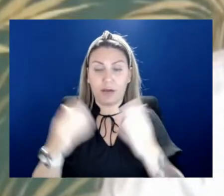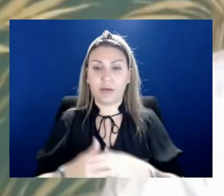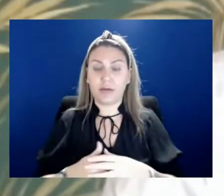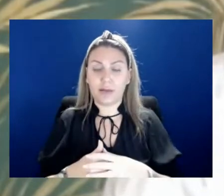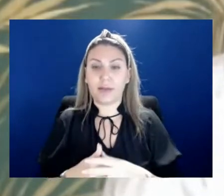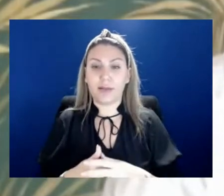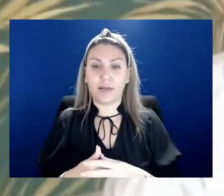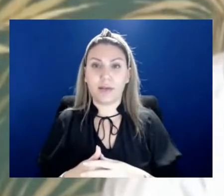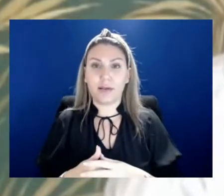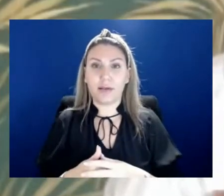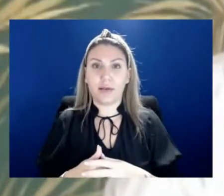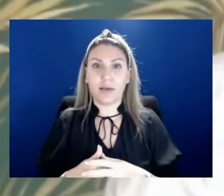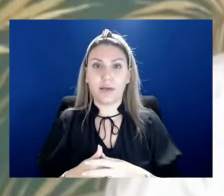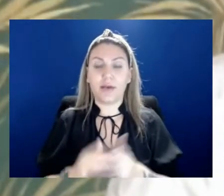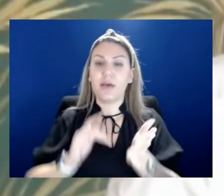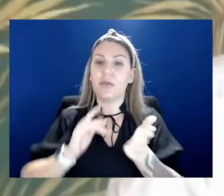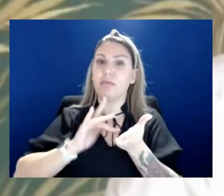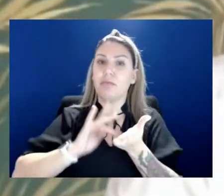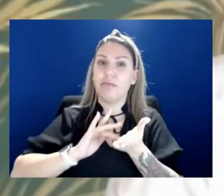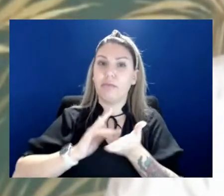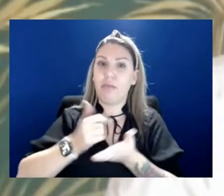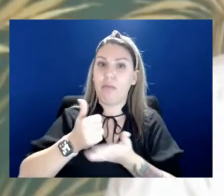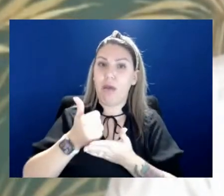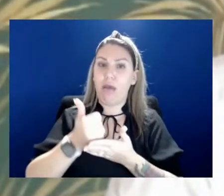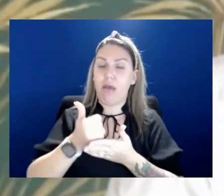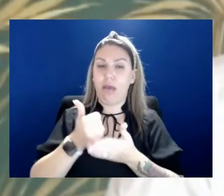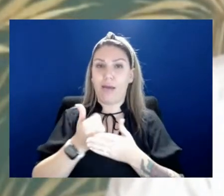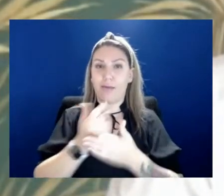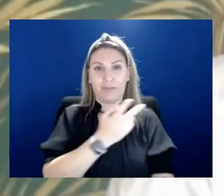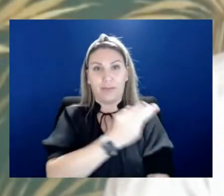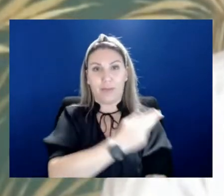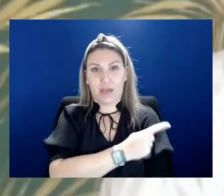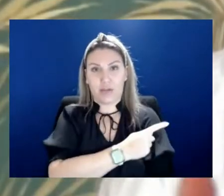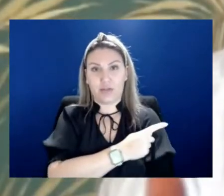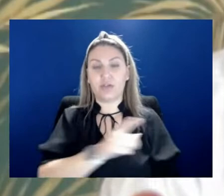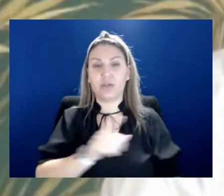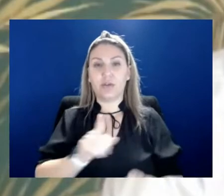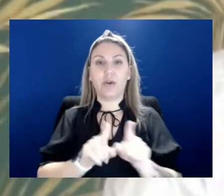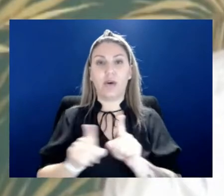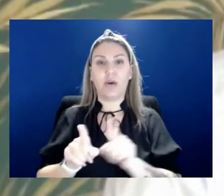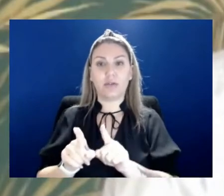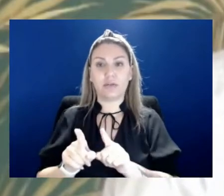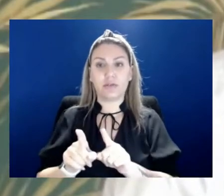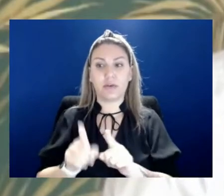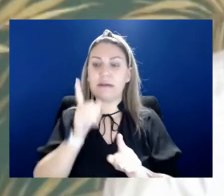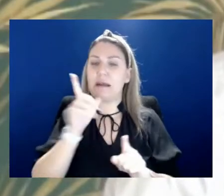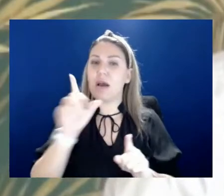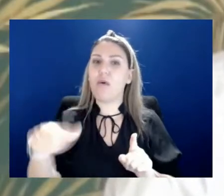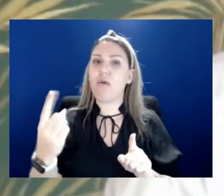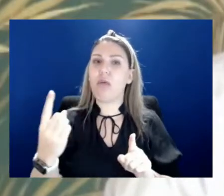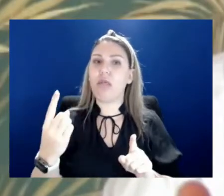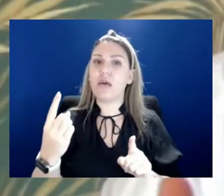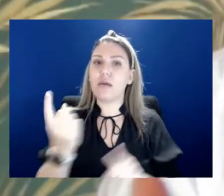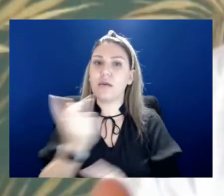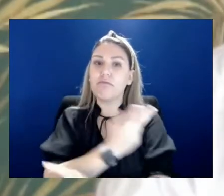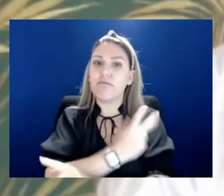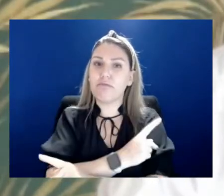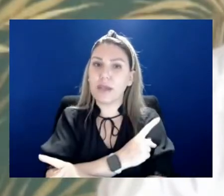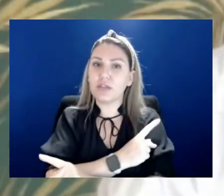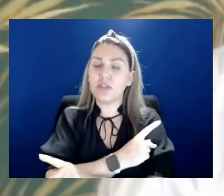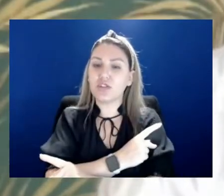medical help to this patient. We also not only patient got the